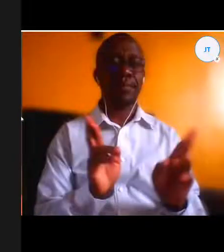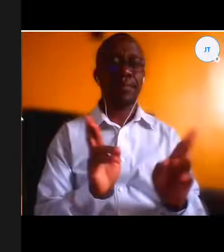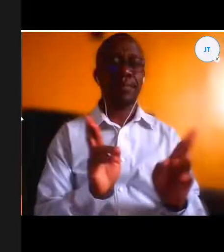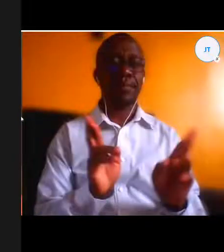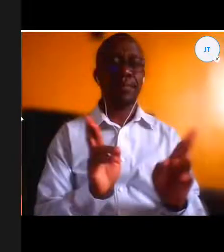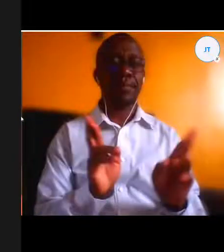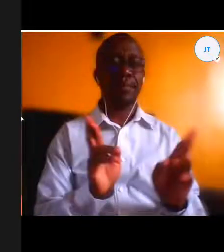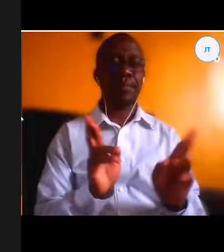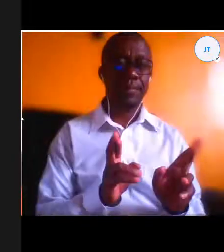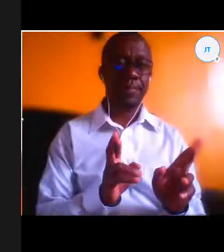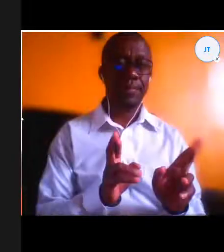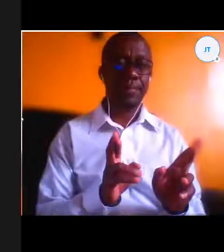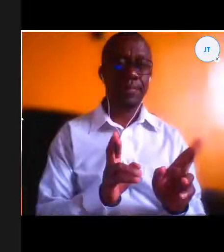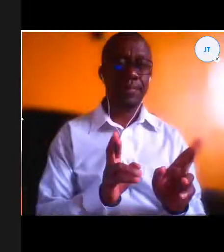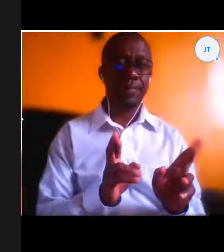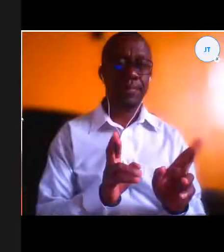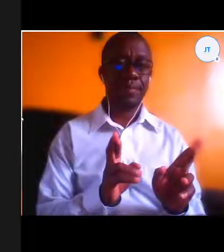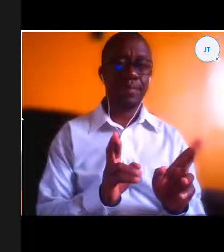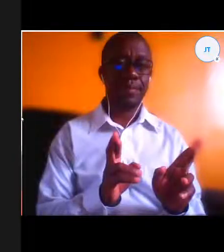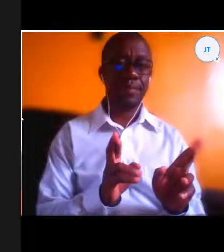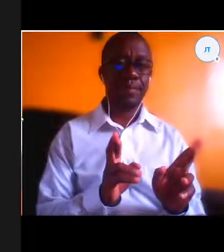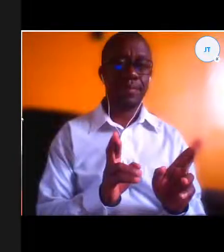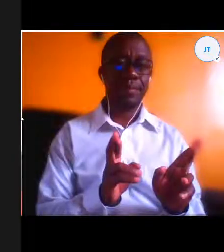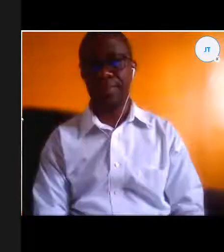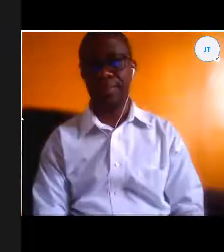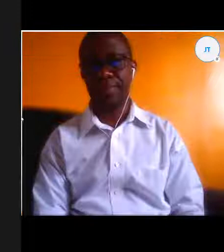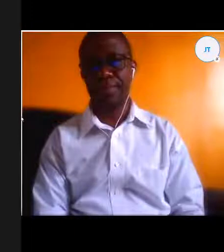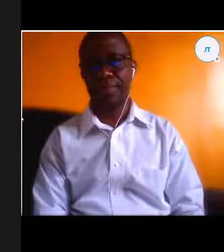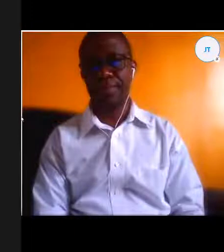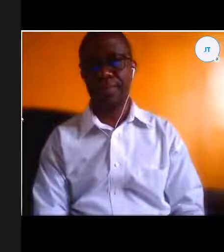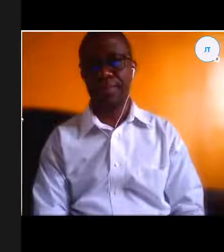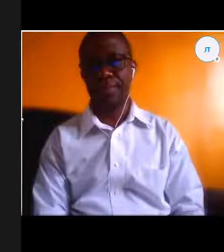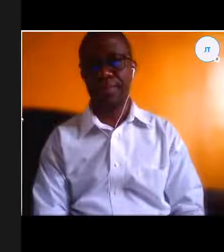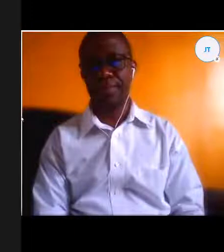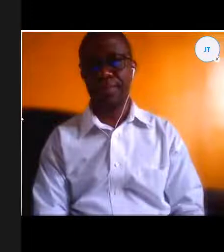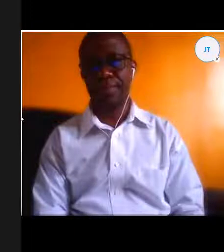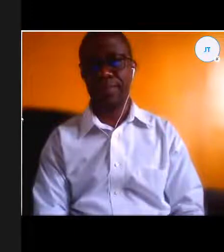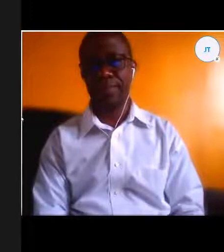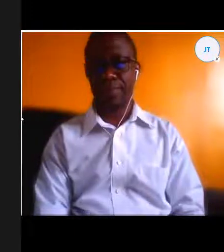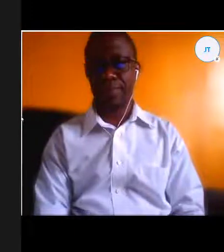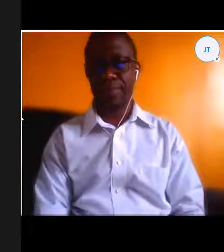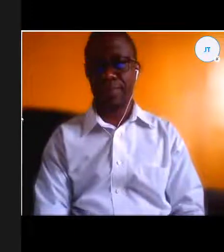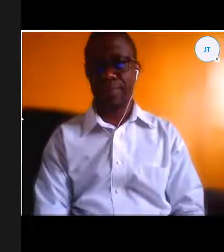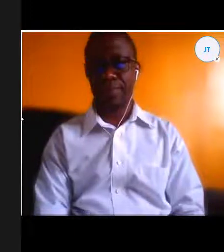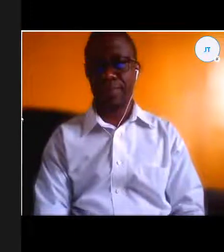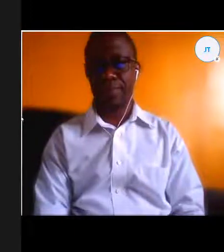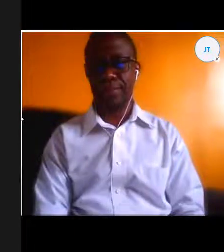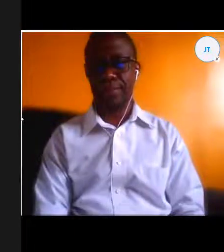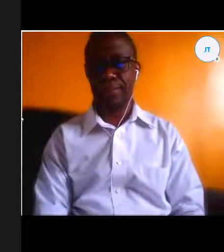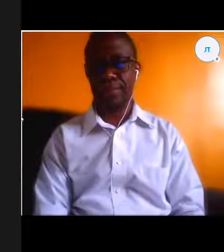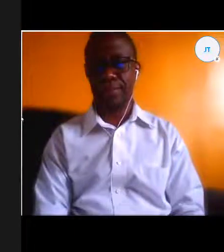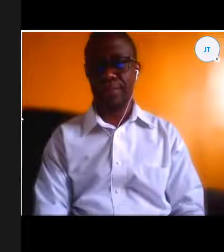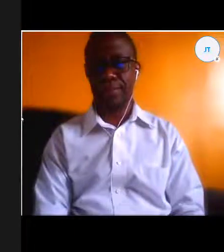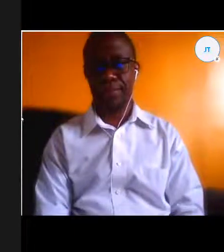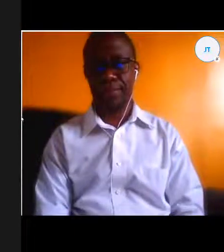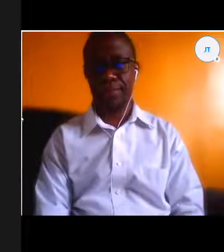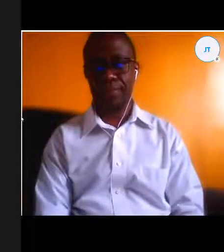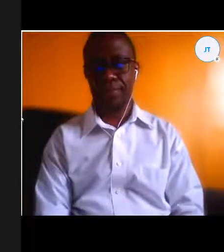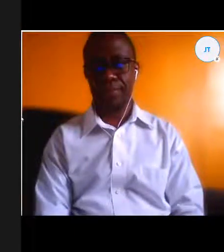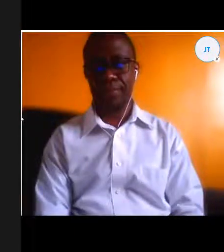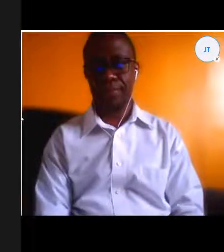Yes, thank you very much, Felicitas, for that great introduction and background of the CSO